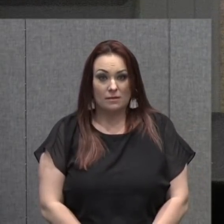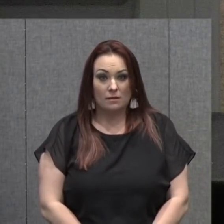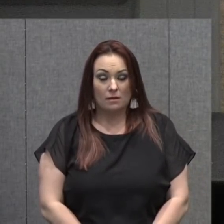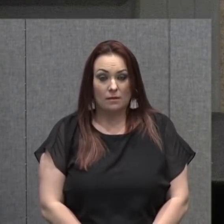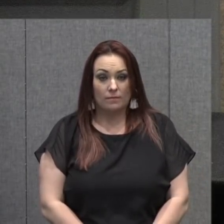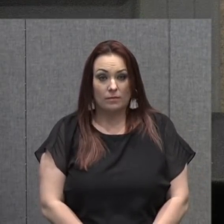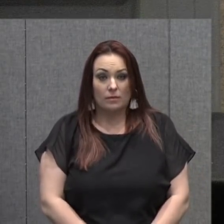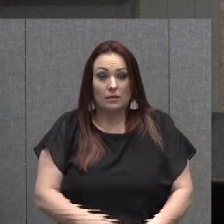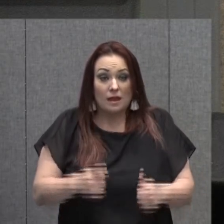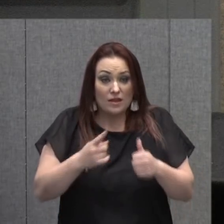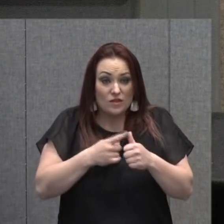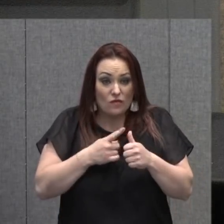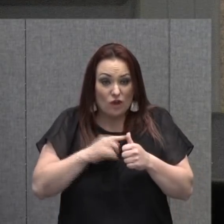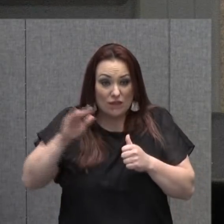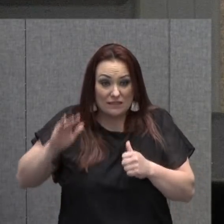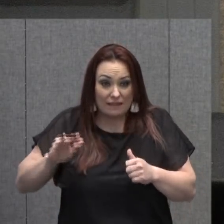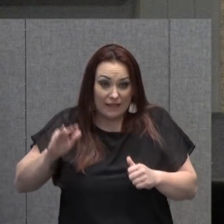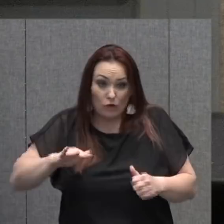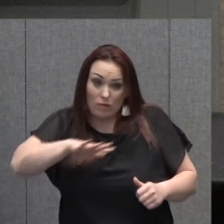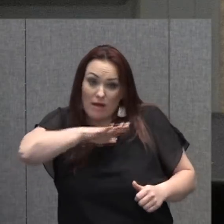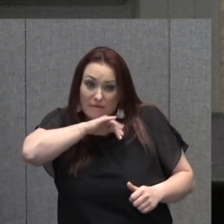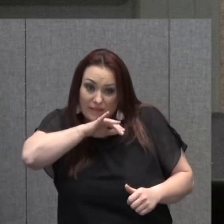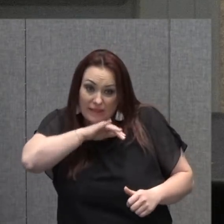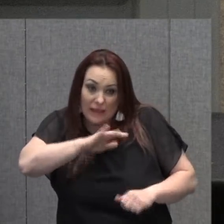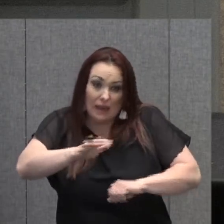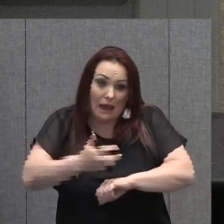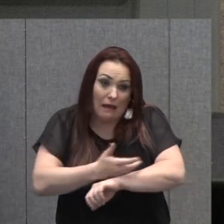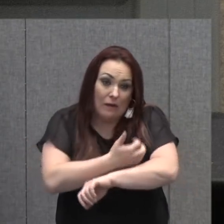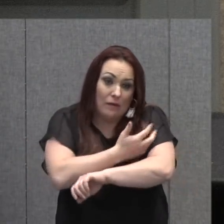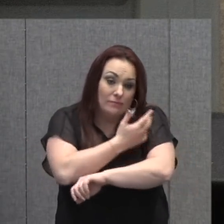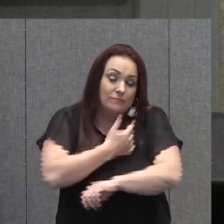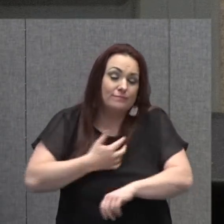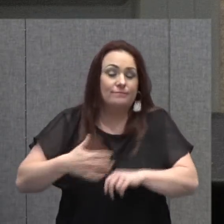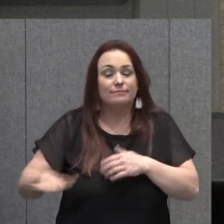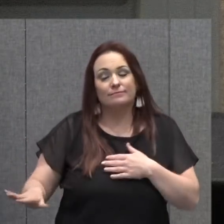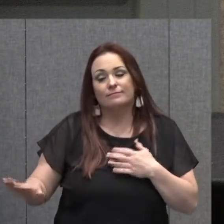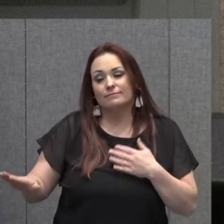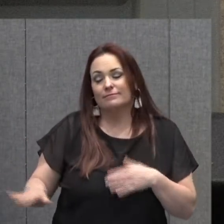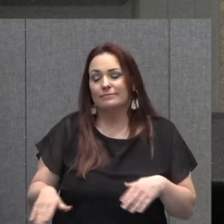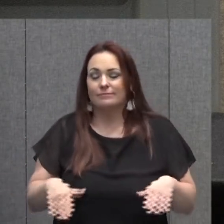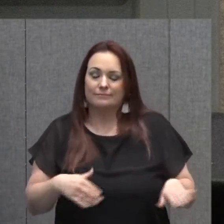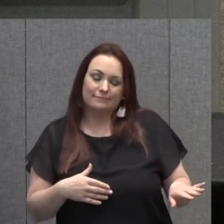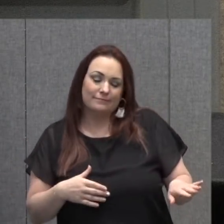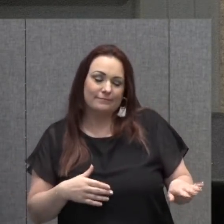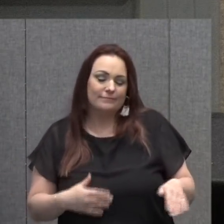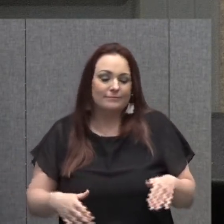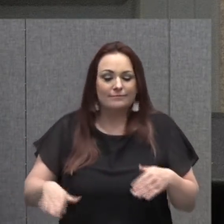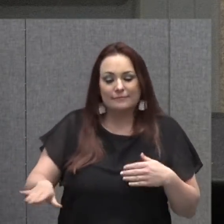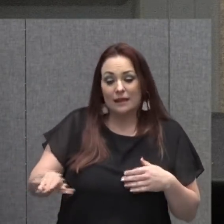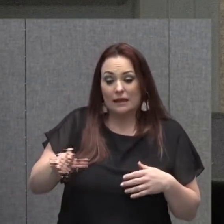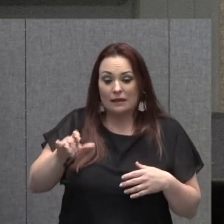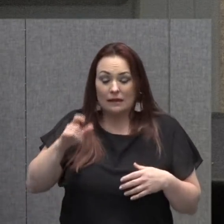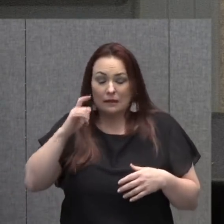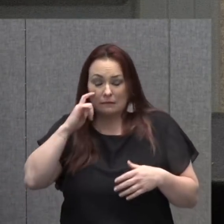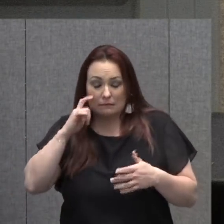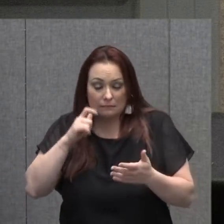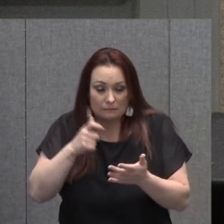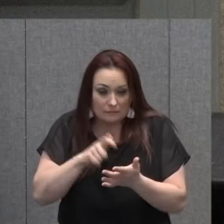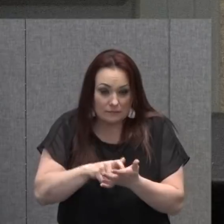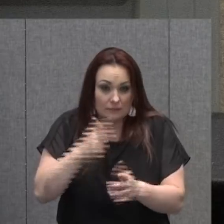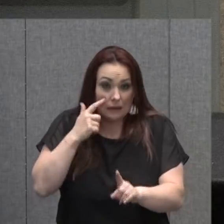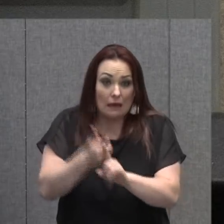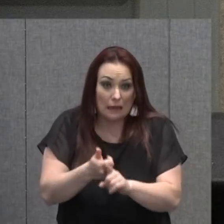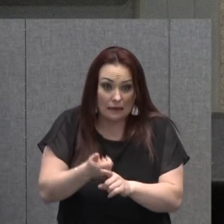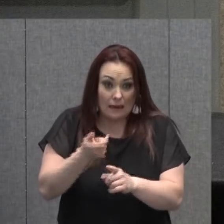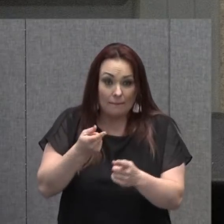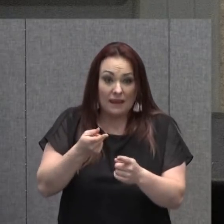The first little javelina wandered lazily along. He didn't see a dust storm whirling across the desert until it caught him. The